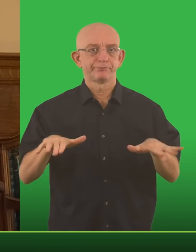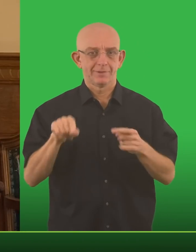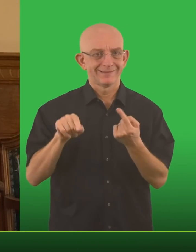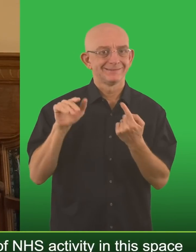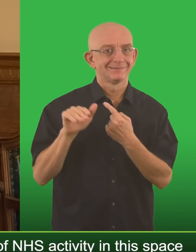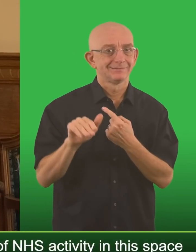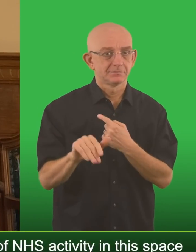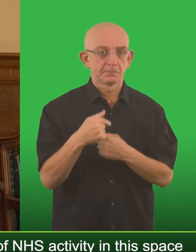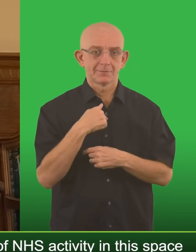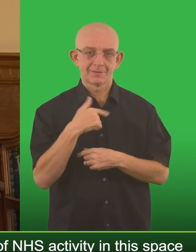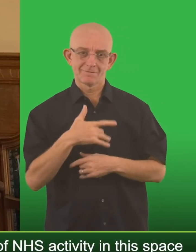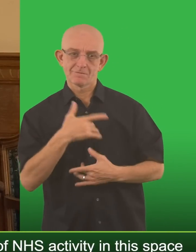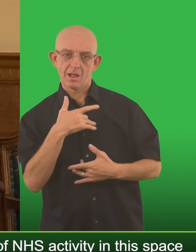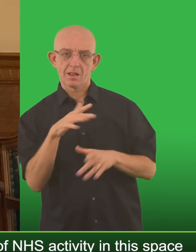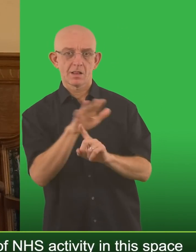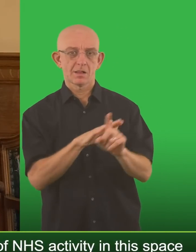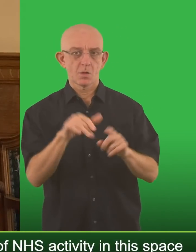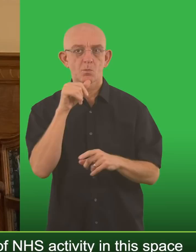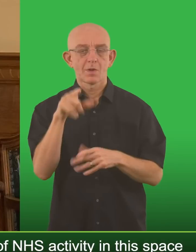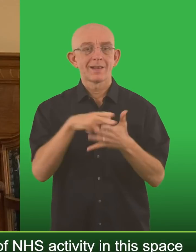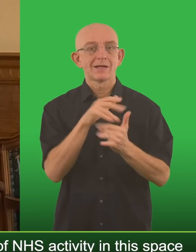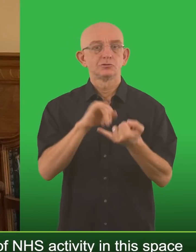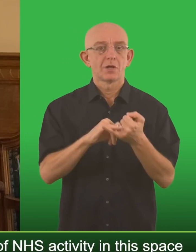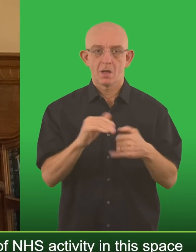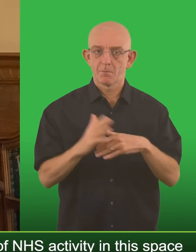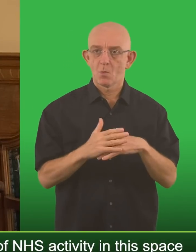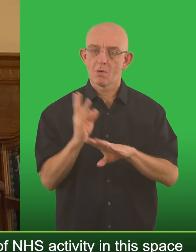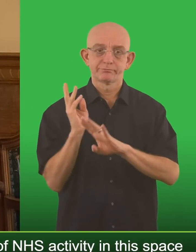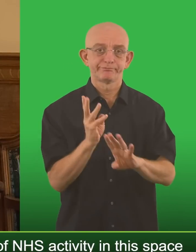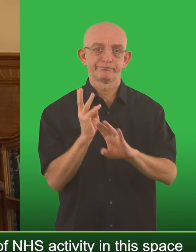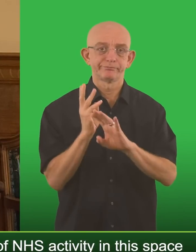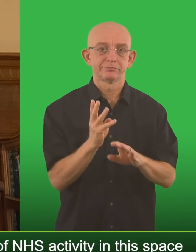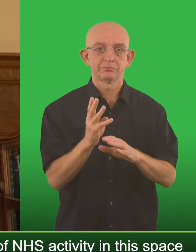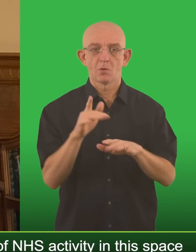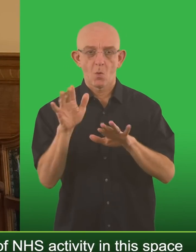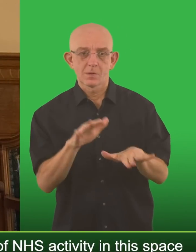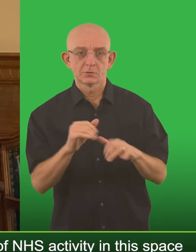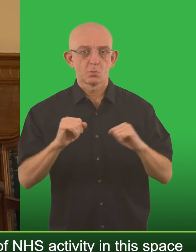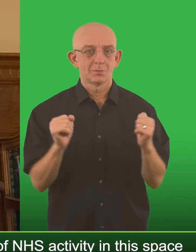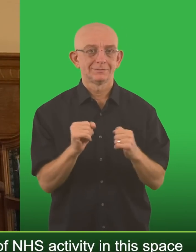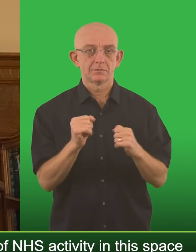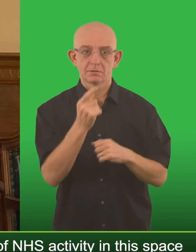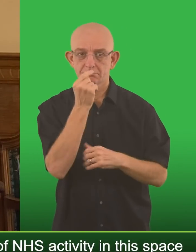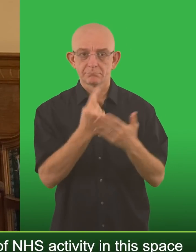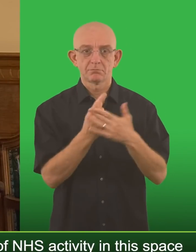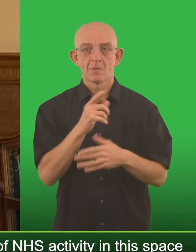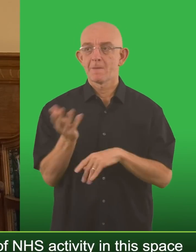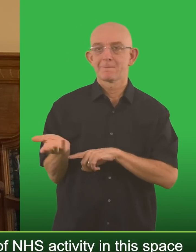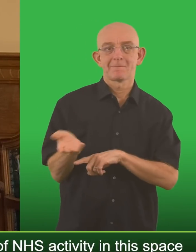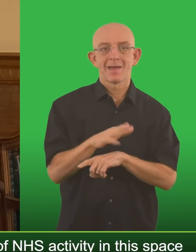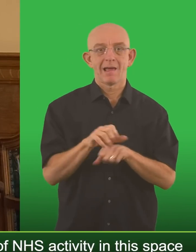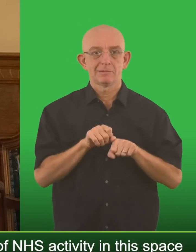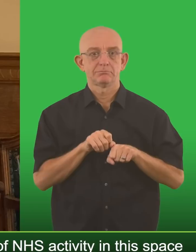wave. My suspicion is that there will be a ramping up of NHS activity in this space in autumn and winter